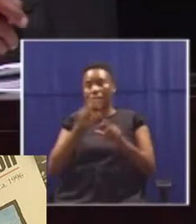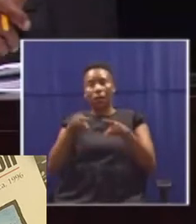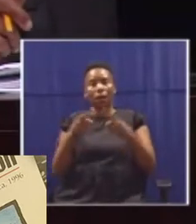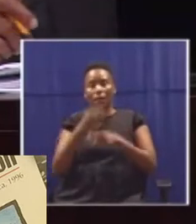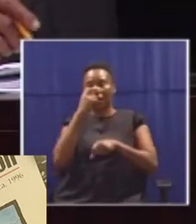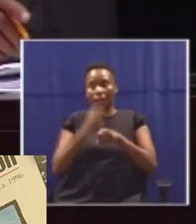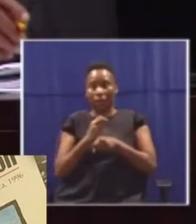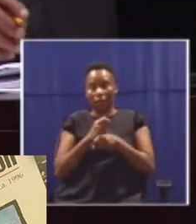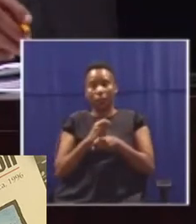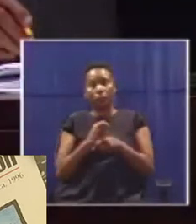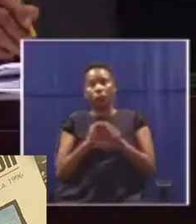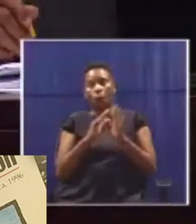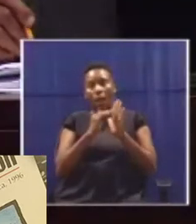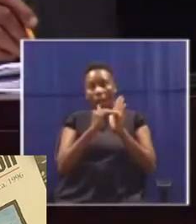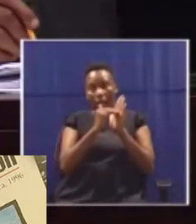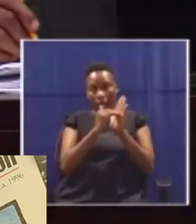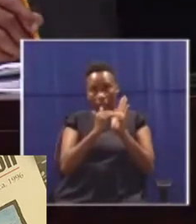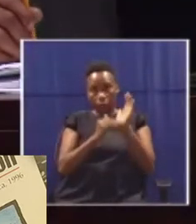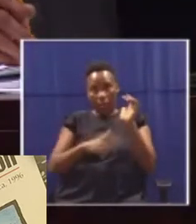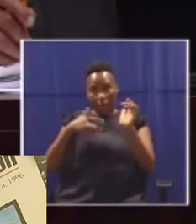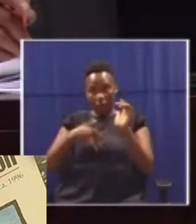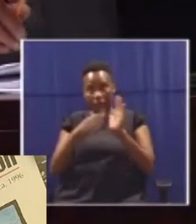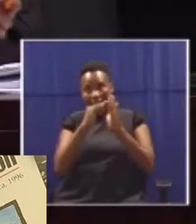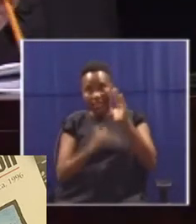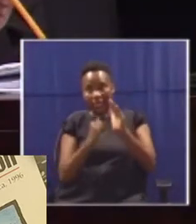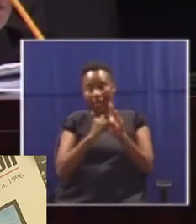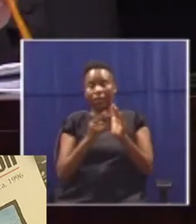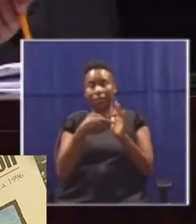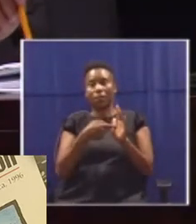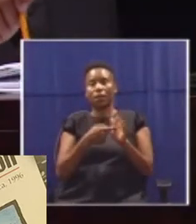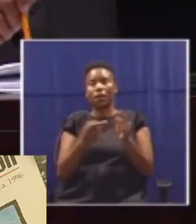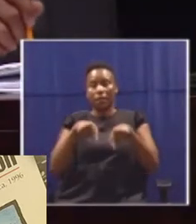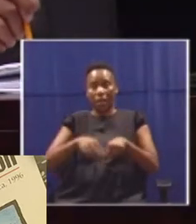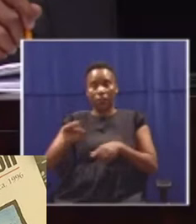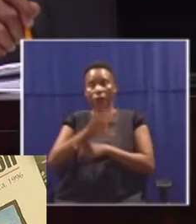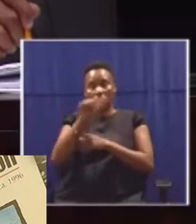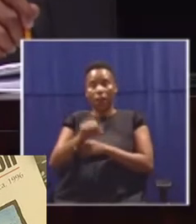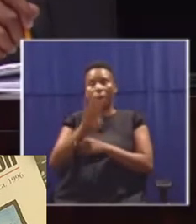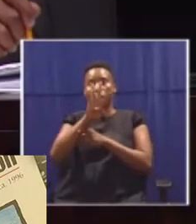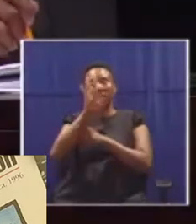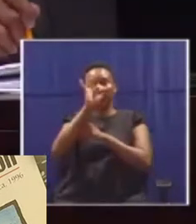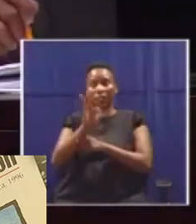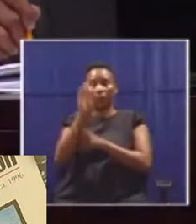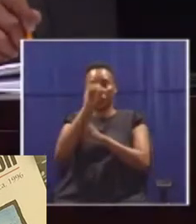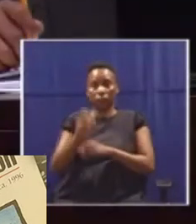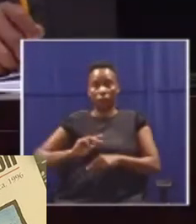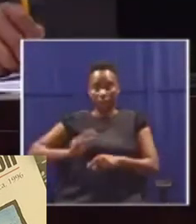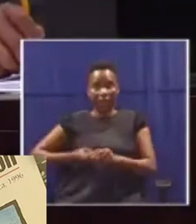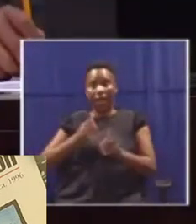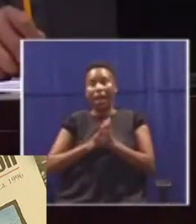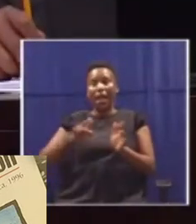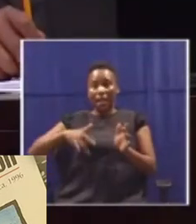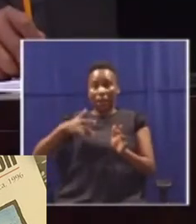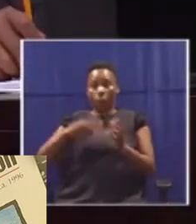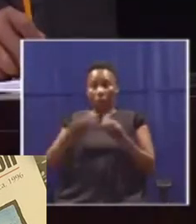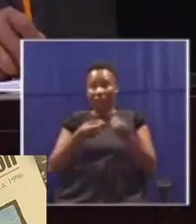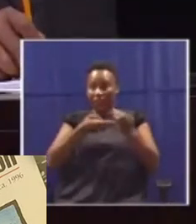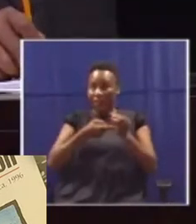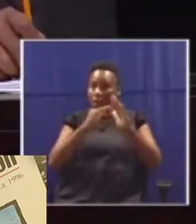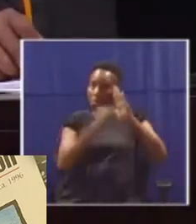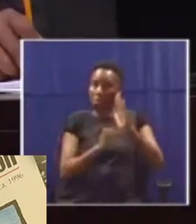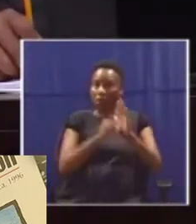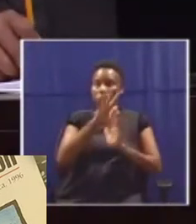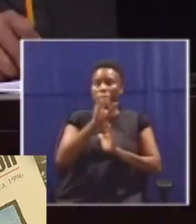income. In South Africa, 43% of single mother households fall within this 50% mark. The